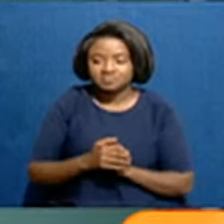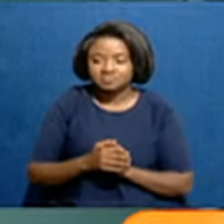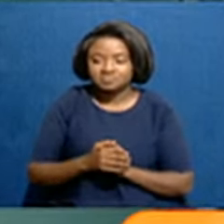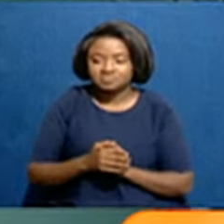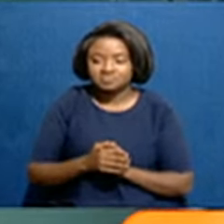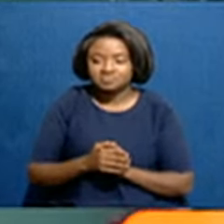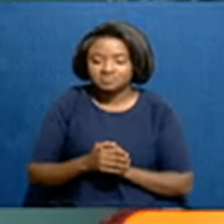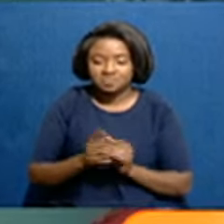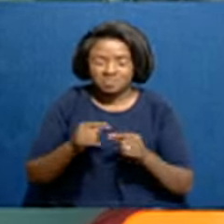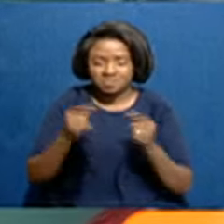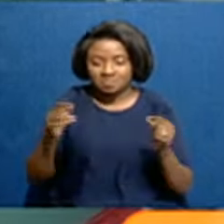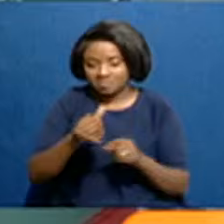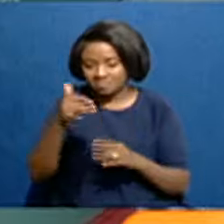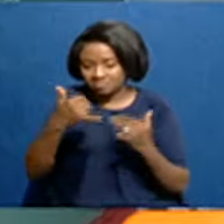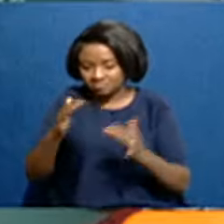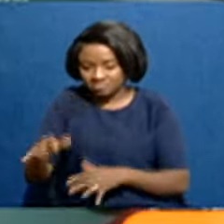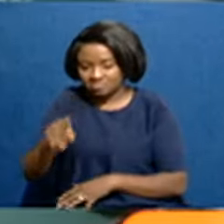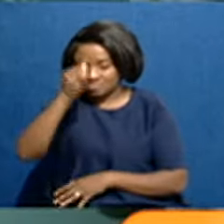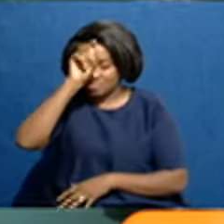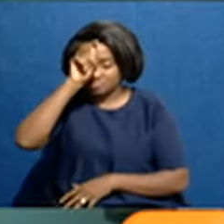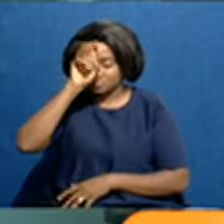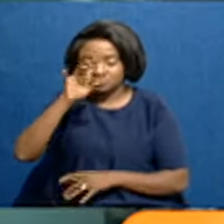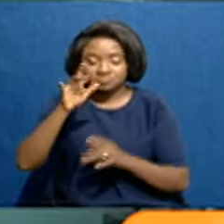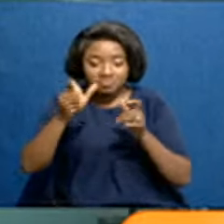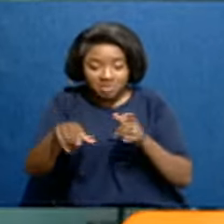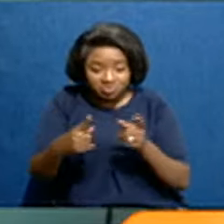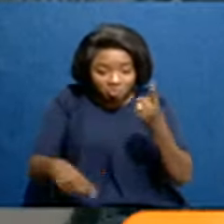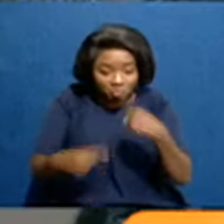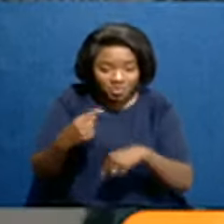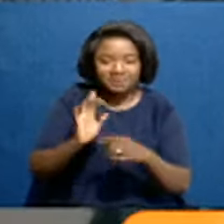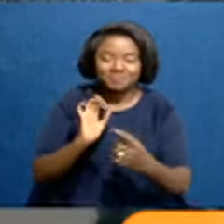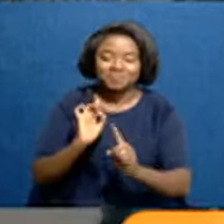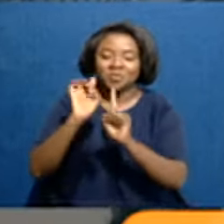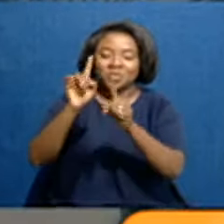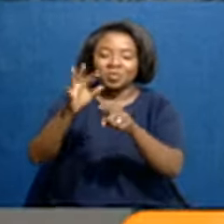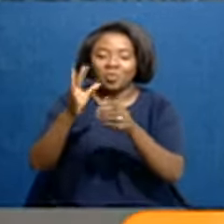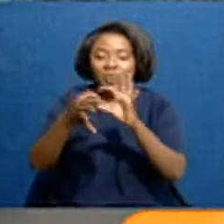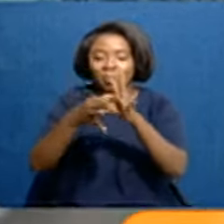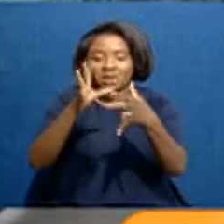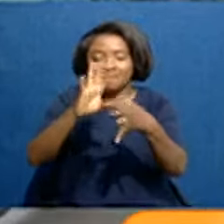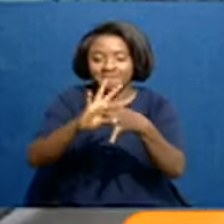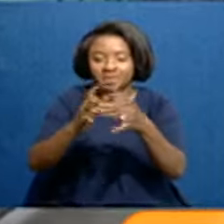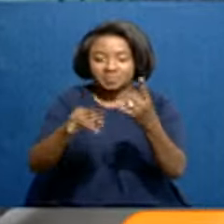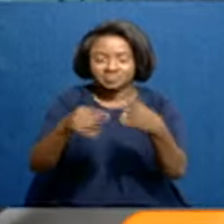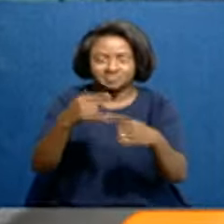El Hussein of Egypt, with the winner punching her ticket to the Paris Olympic Games.